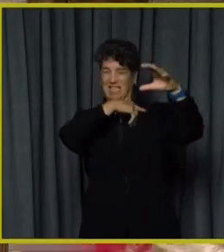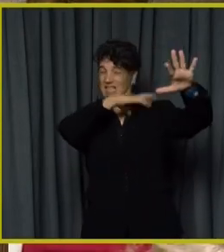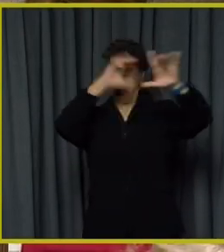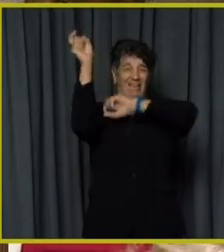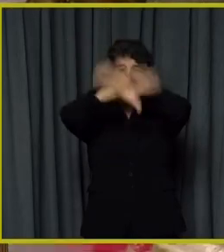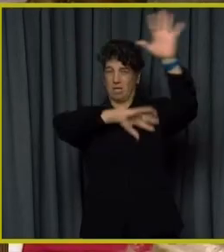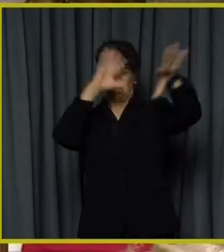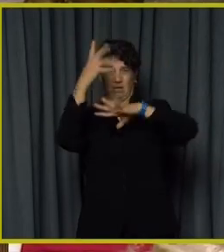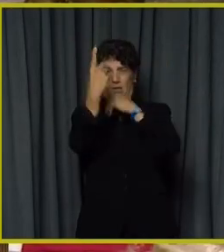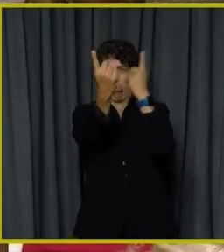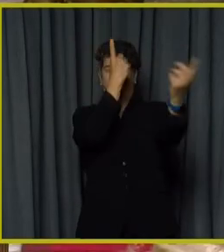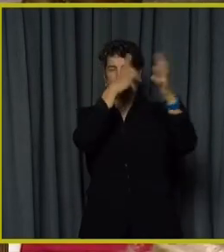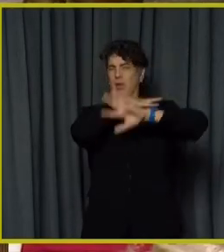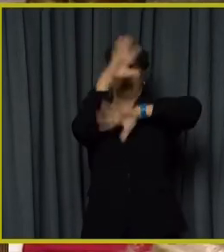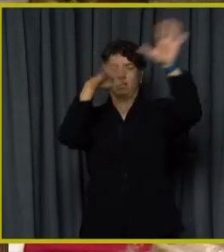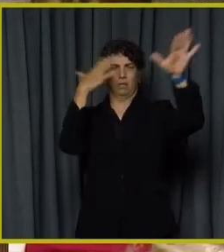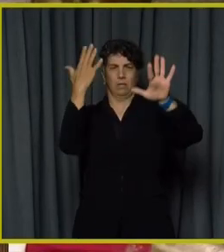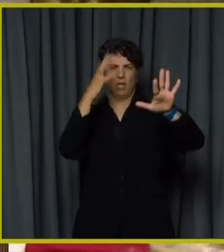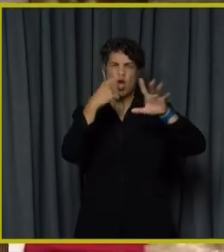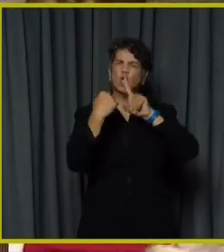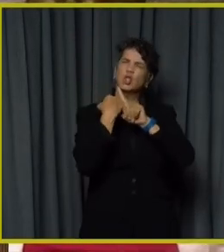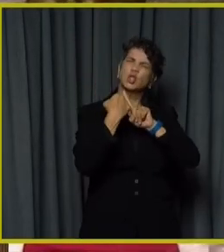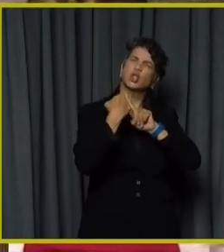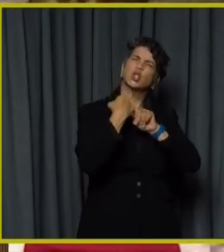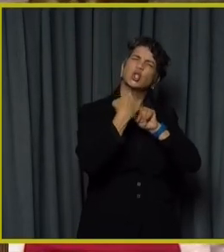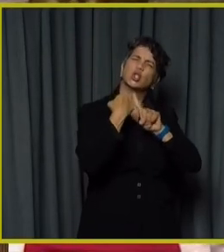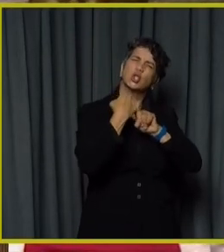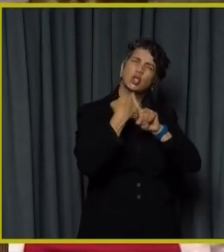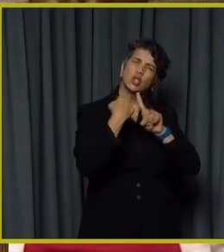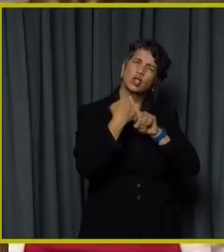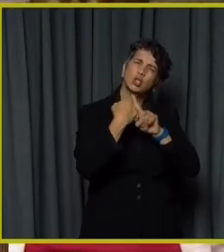bloody pulp right there on 60th Street.